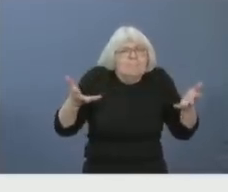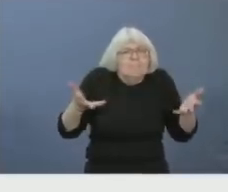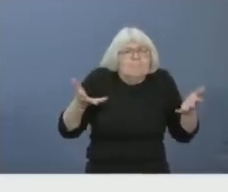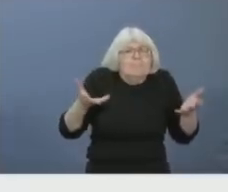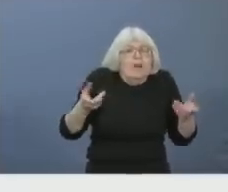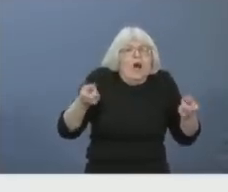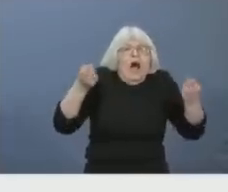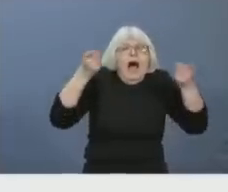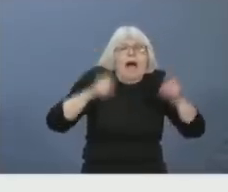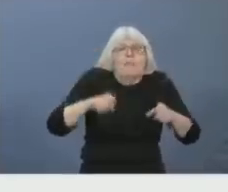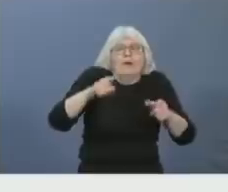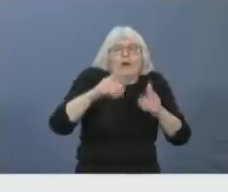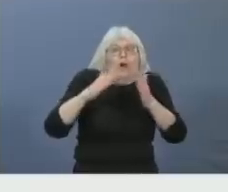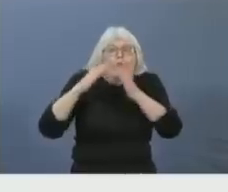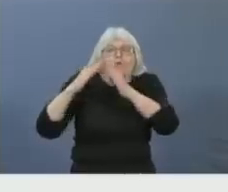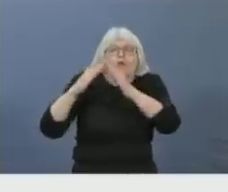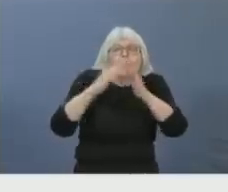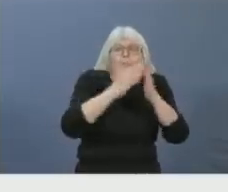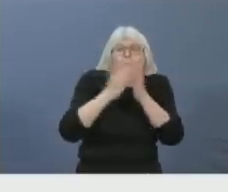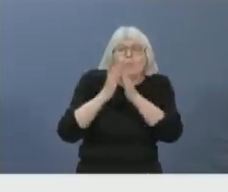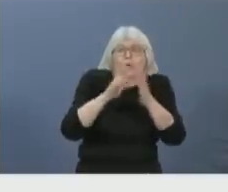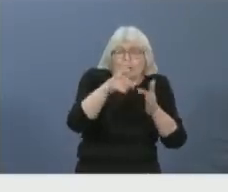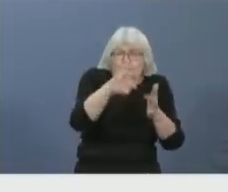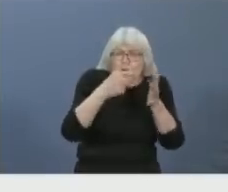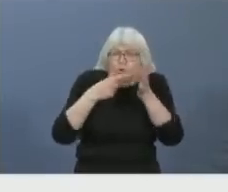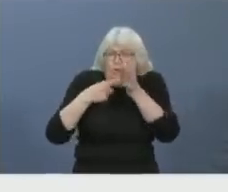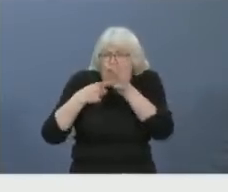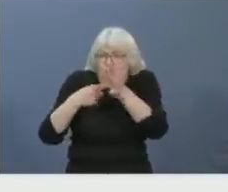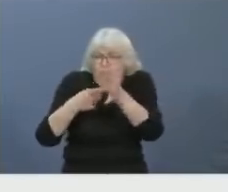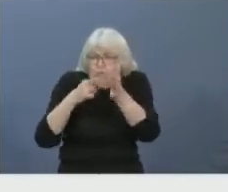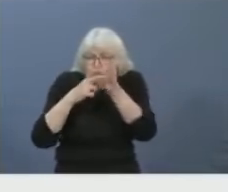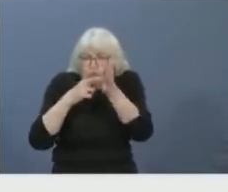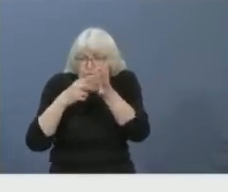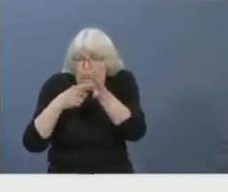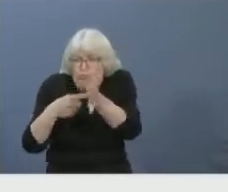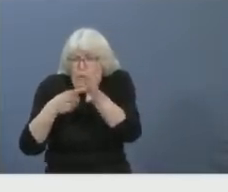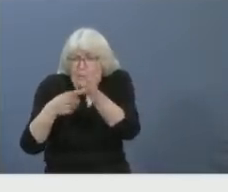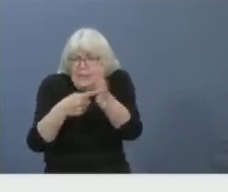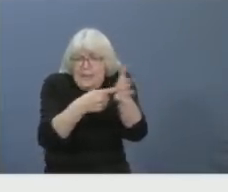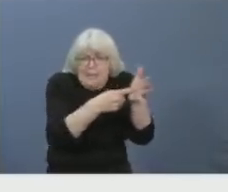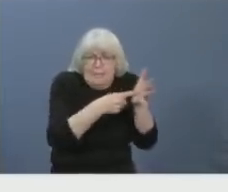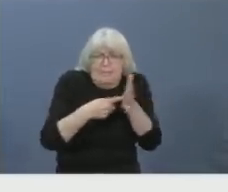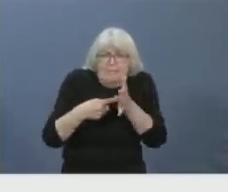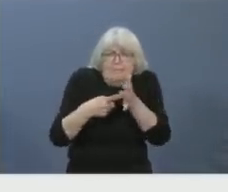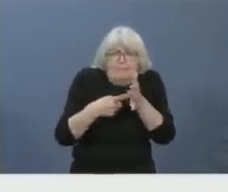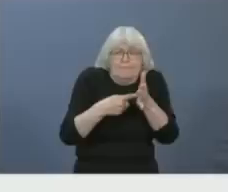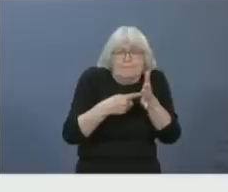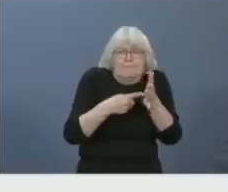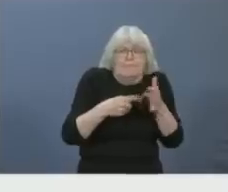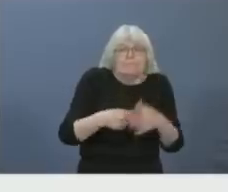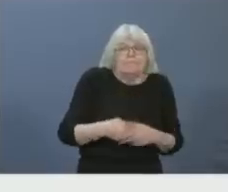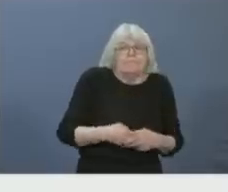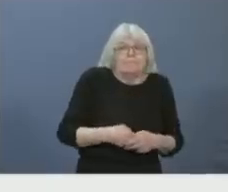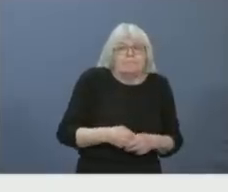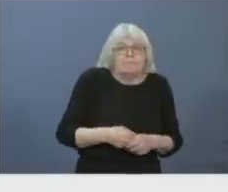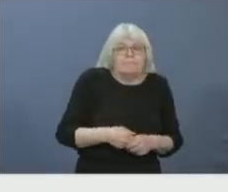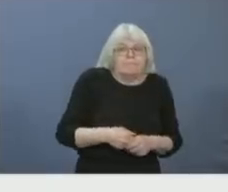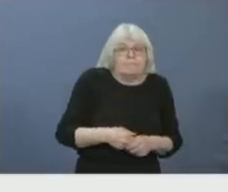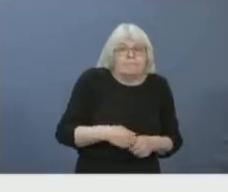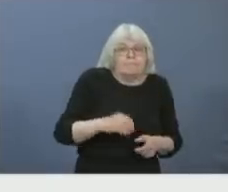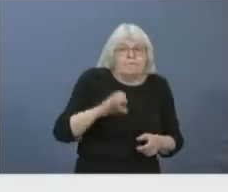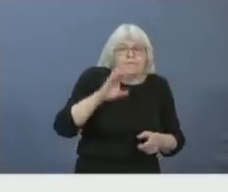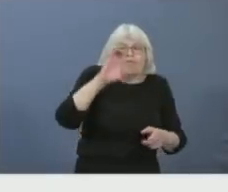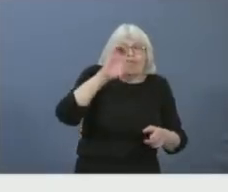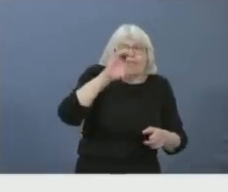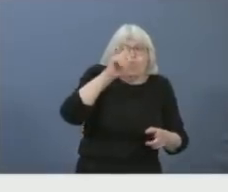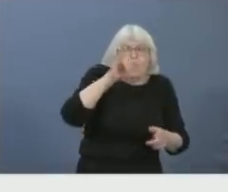I'm kind of interested if you could tell us a little bit about what's going on in places like Clyde River, that's right in the middle of the fire zone. I'm wondering if you're hearing anything